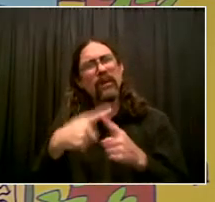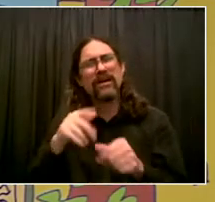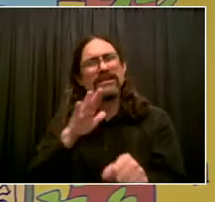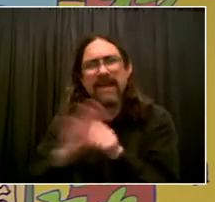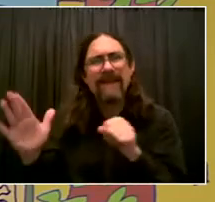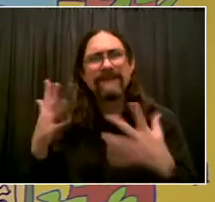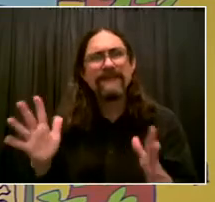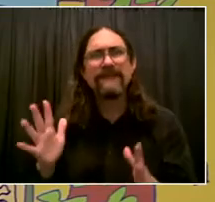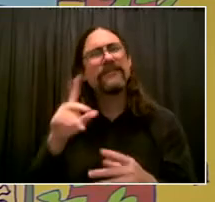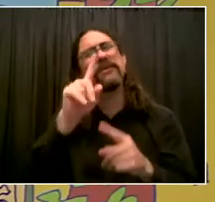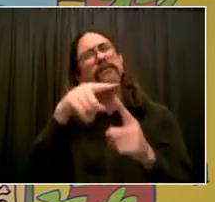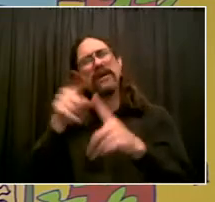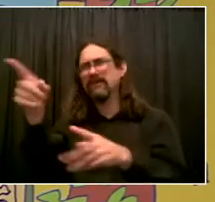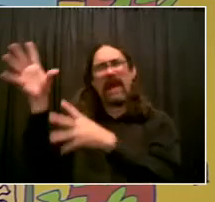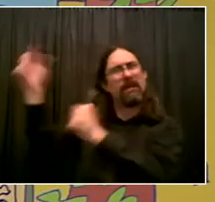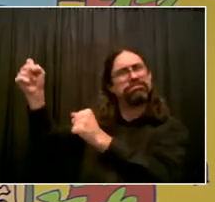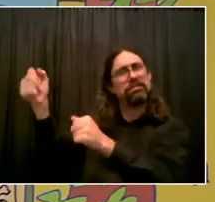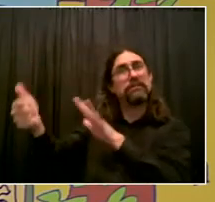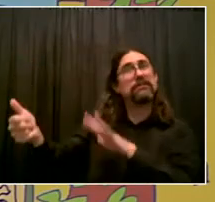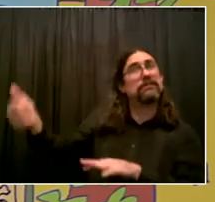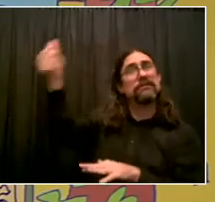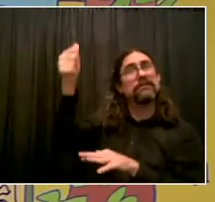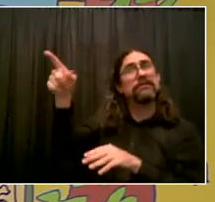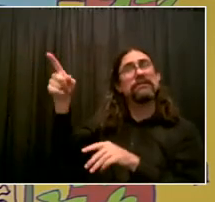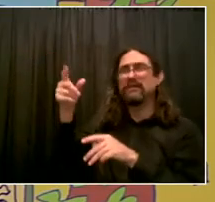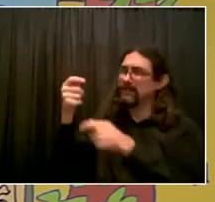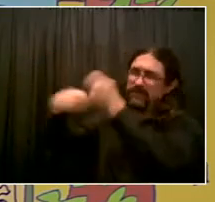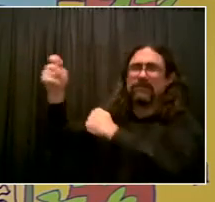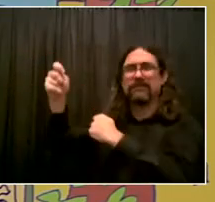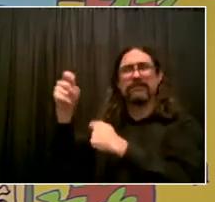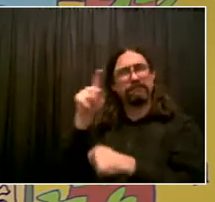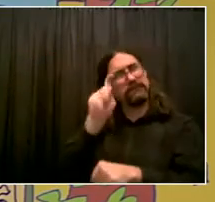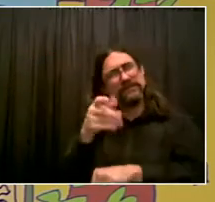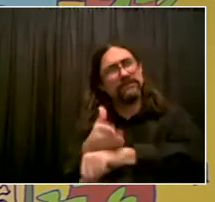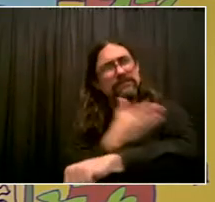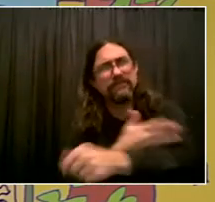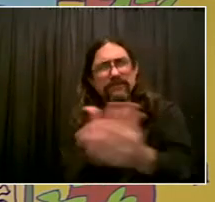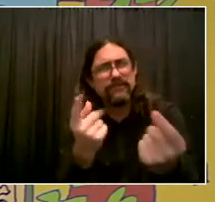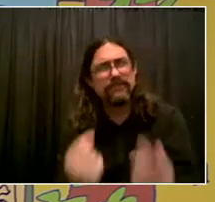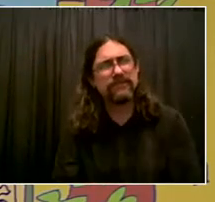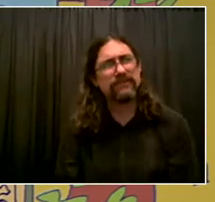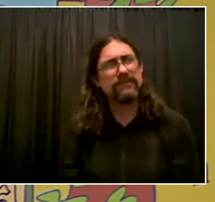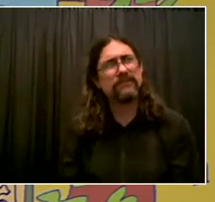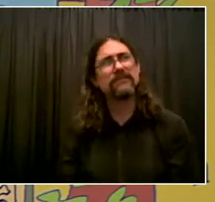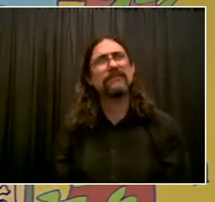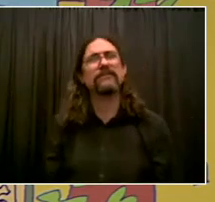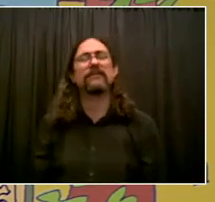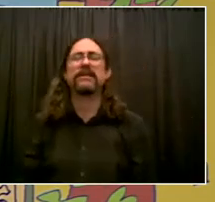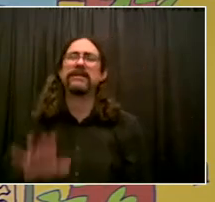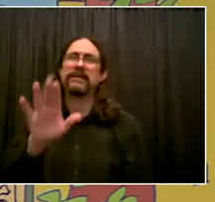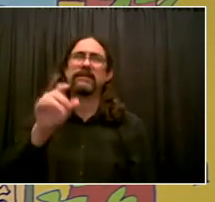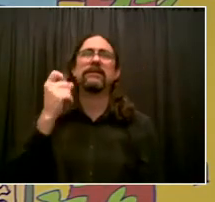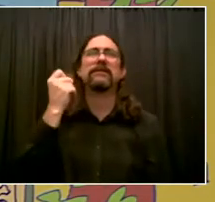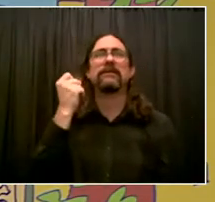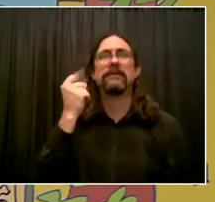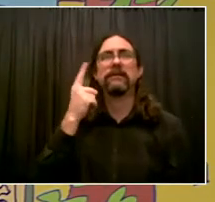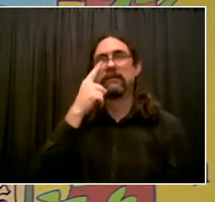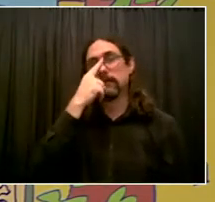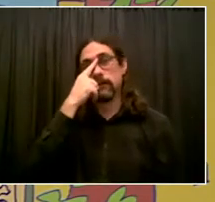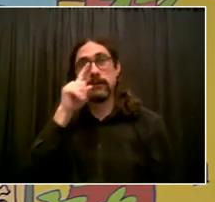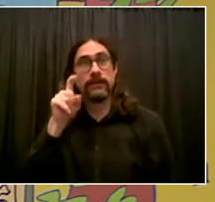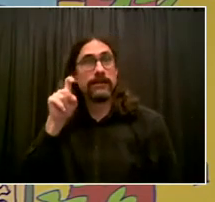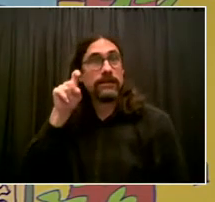There's already been 9 arrests in those cases of harassment. More are coming. That sexual harassment is